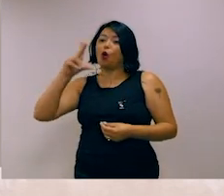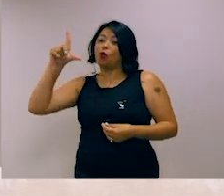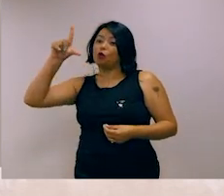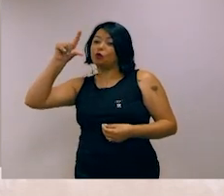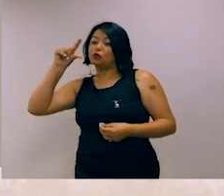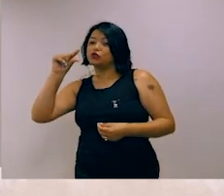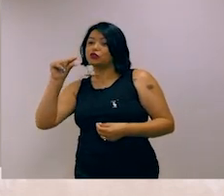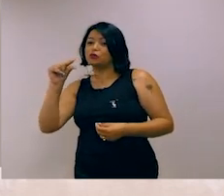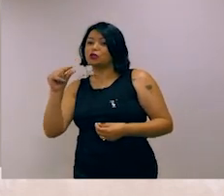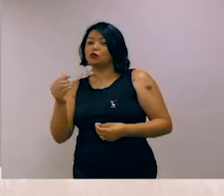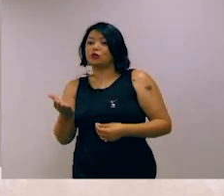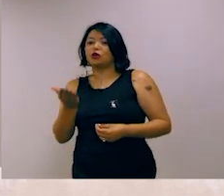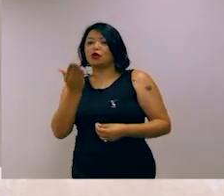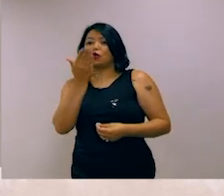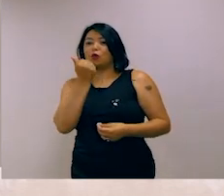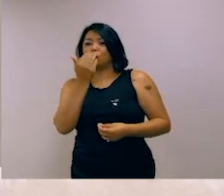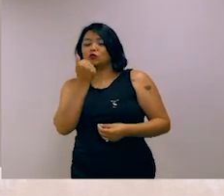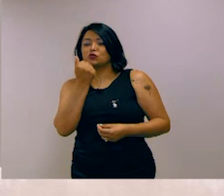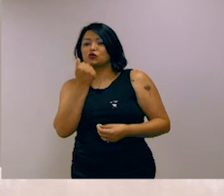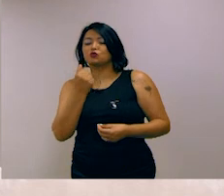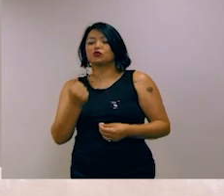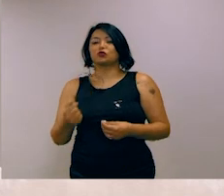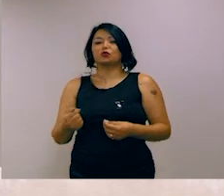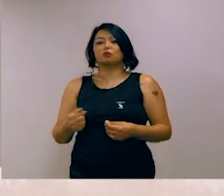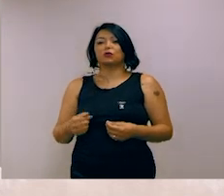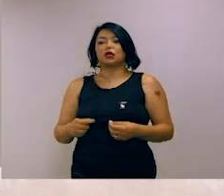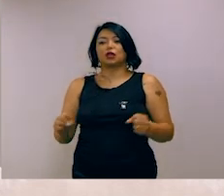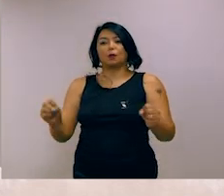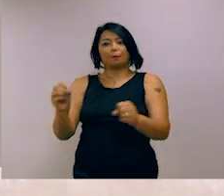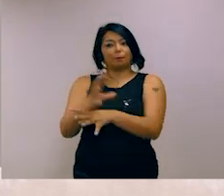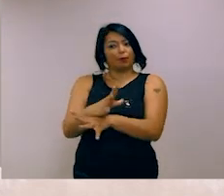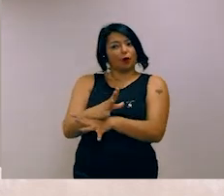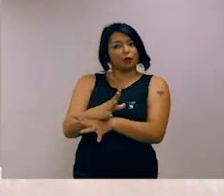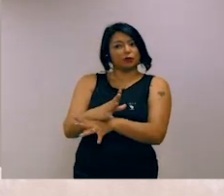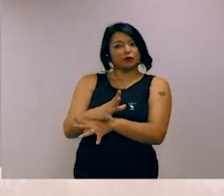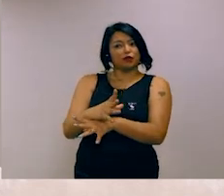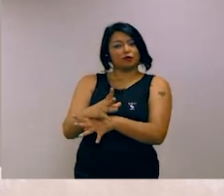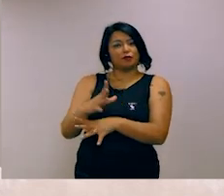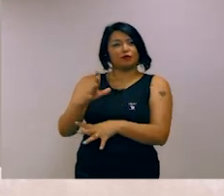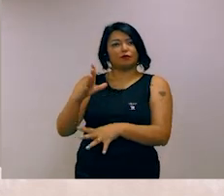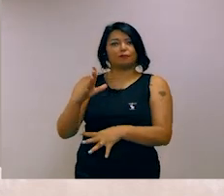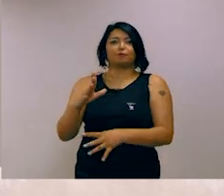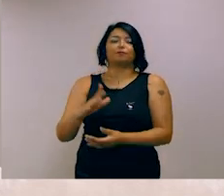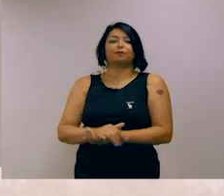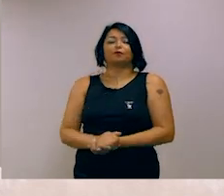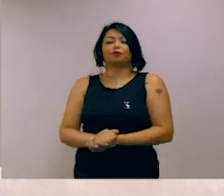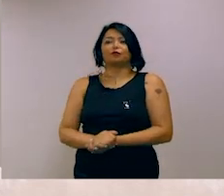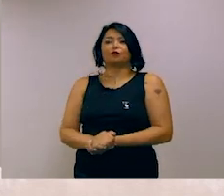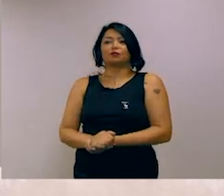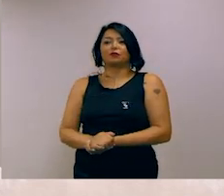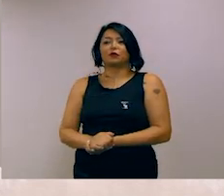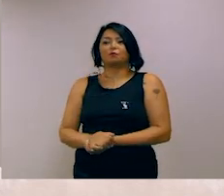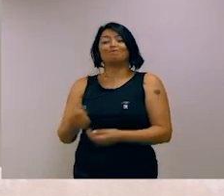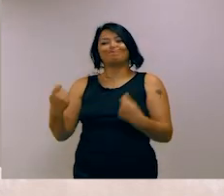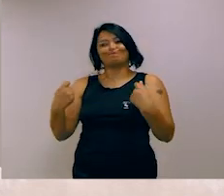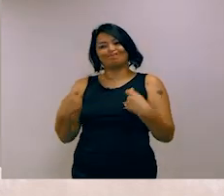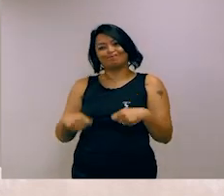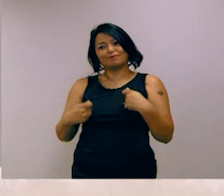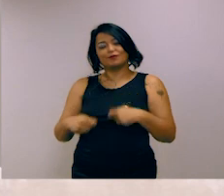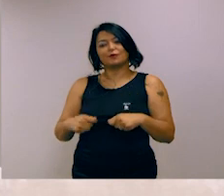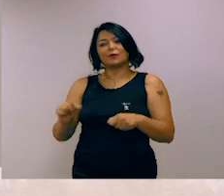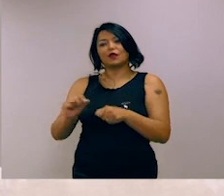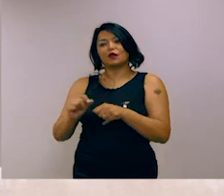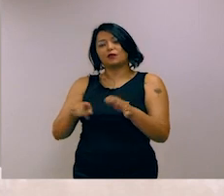point is dig a little bit deeper in search of something better to work with. Okay, and this brings us